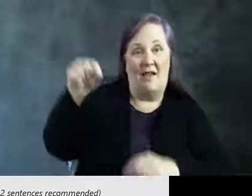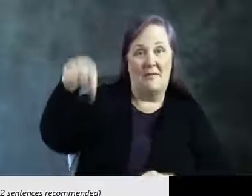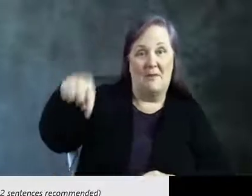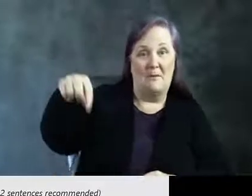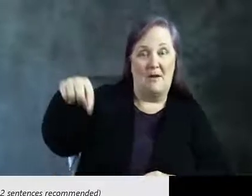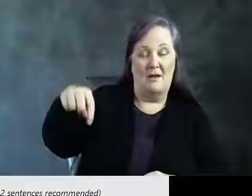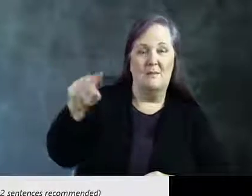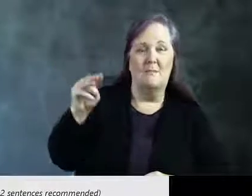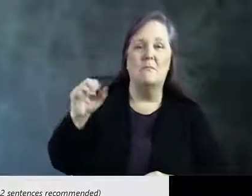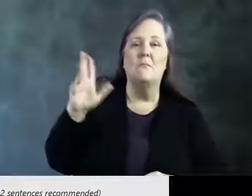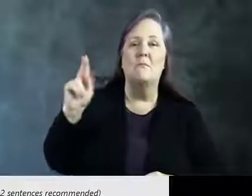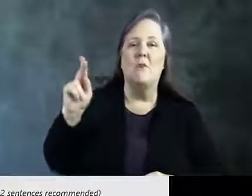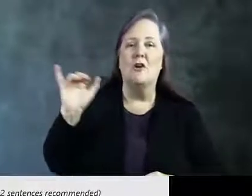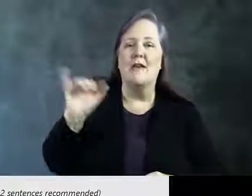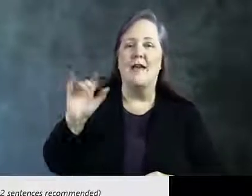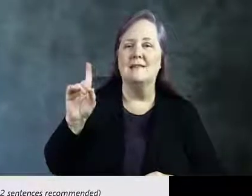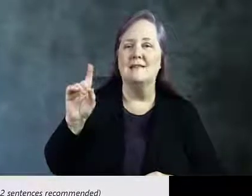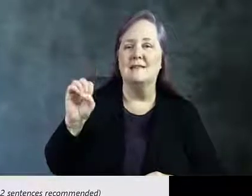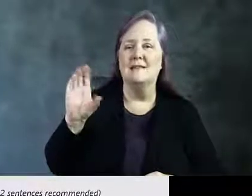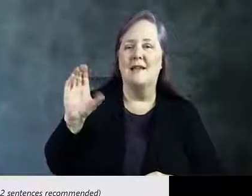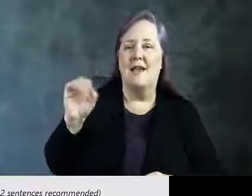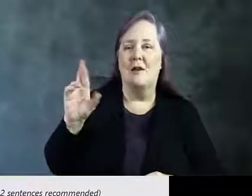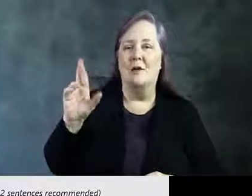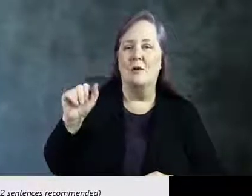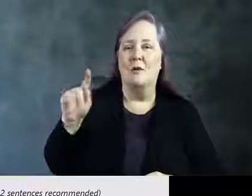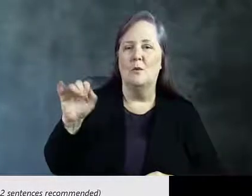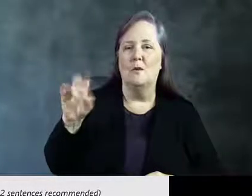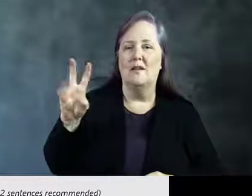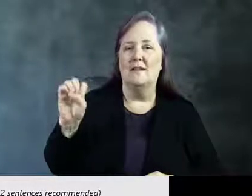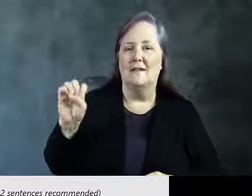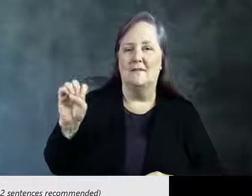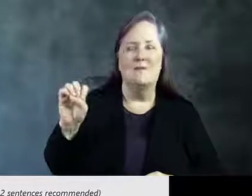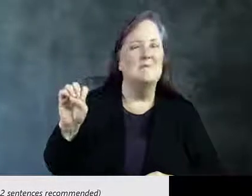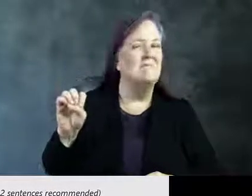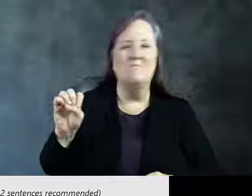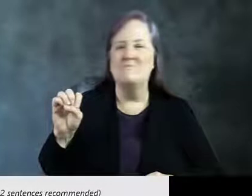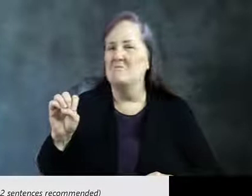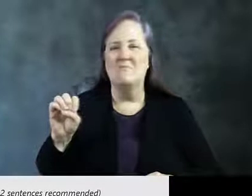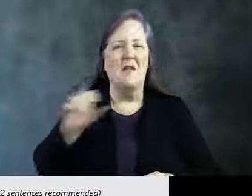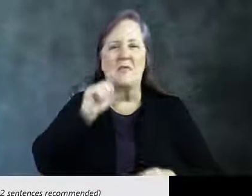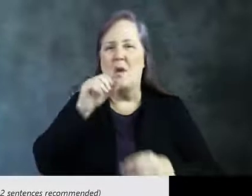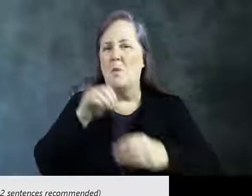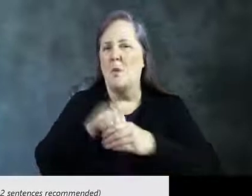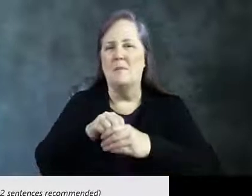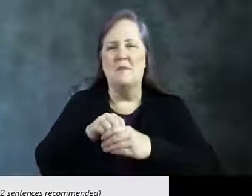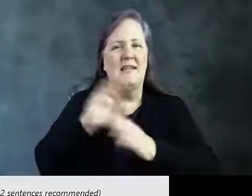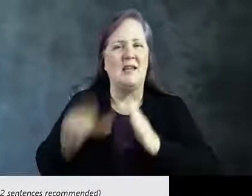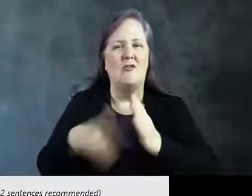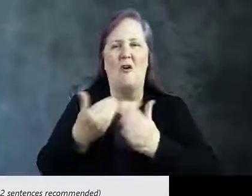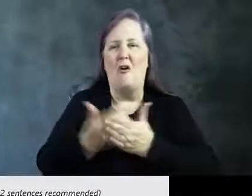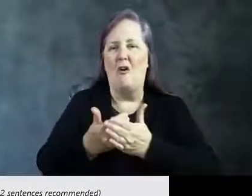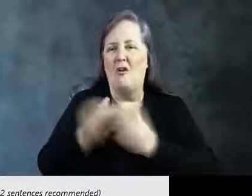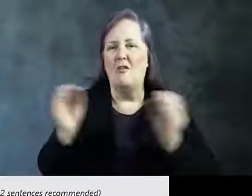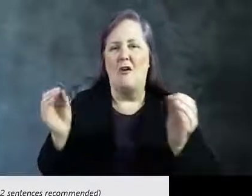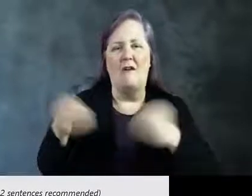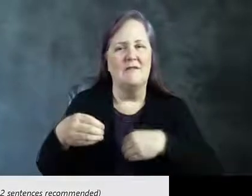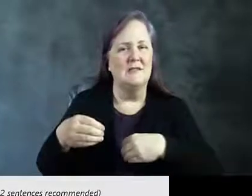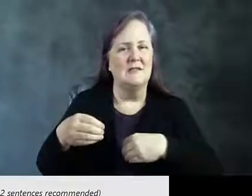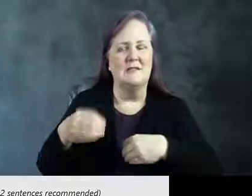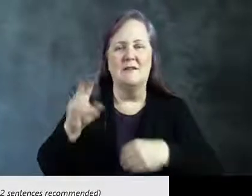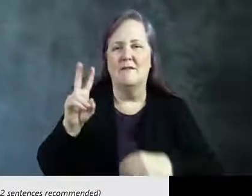as decorative. This is not going to be in all versions of Office. I think it might just be a